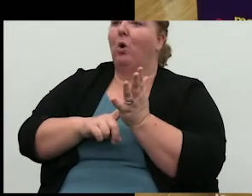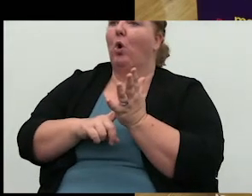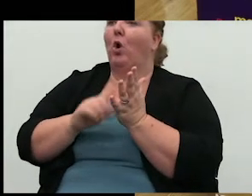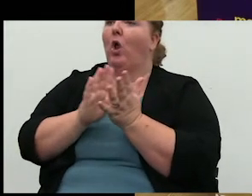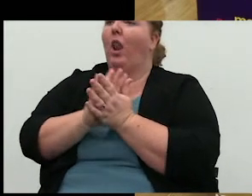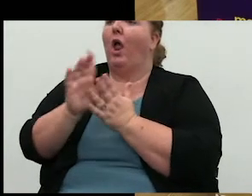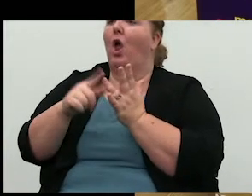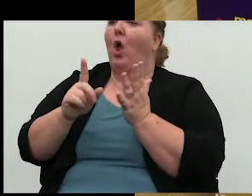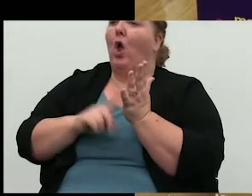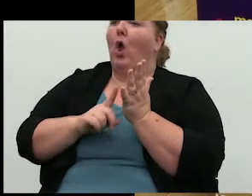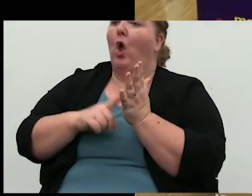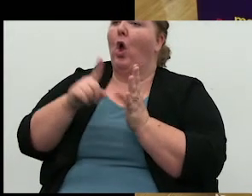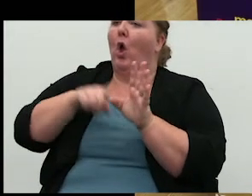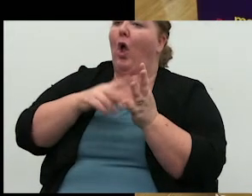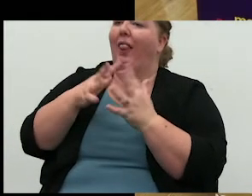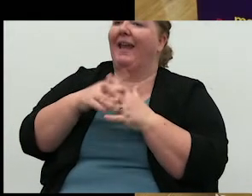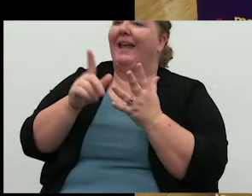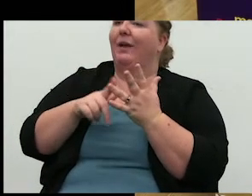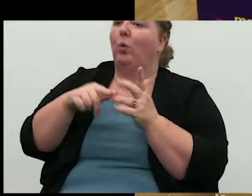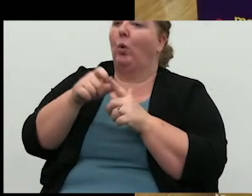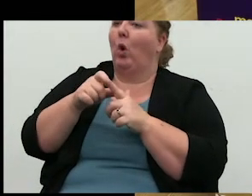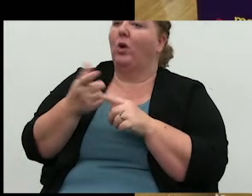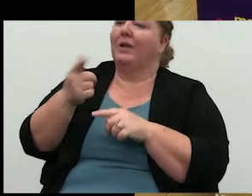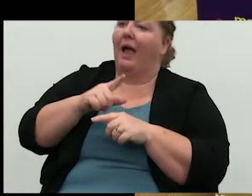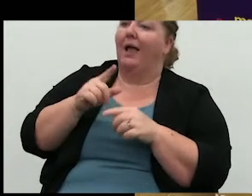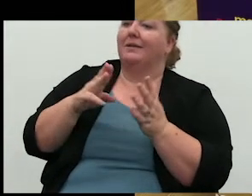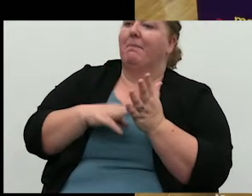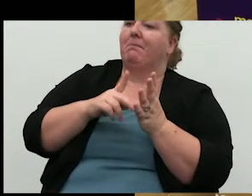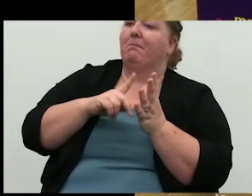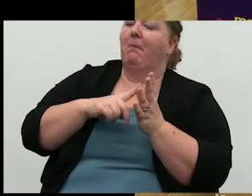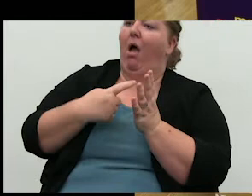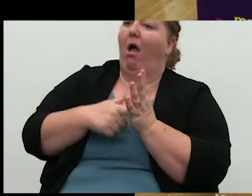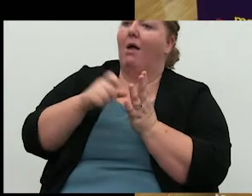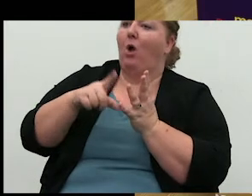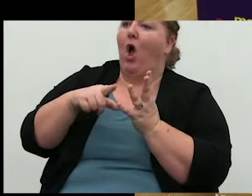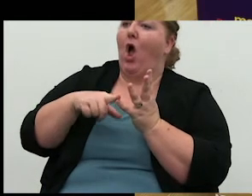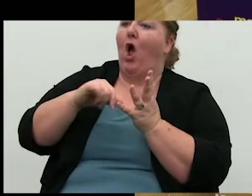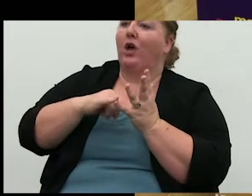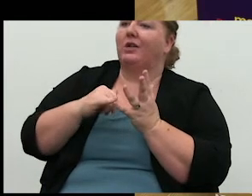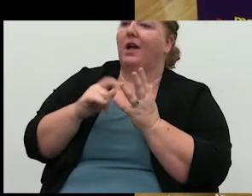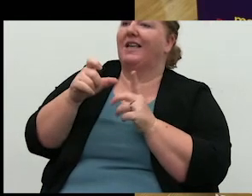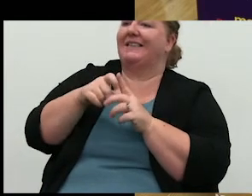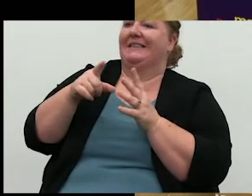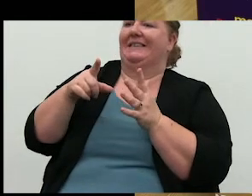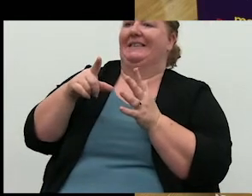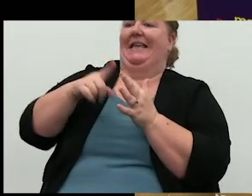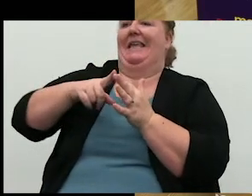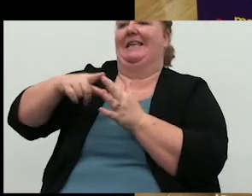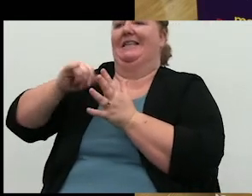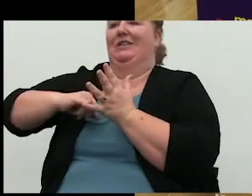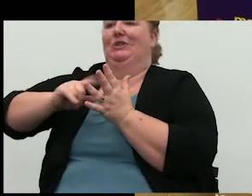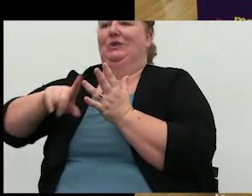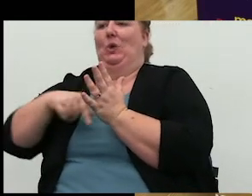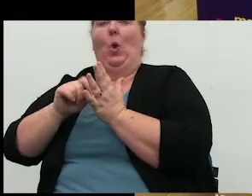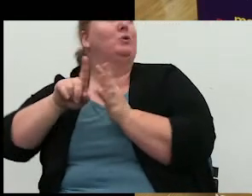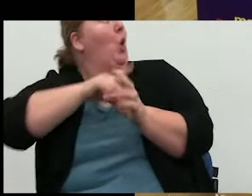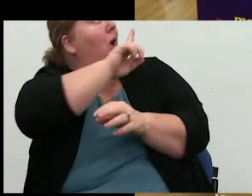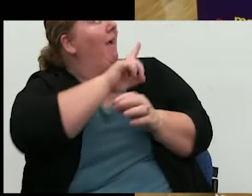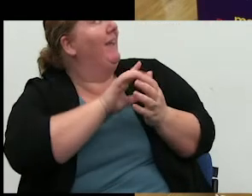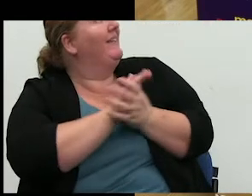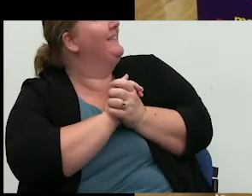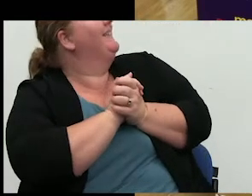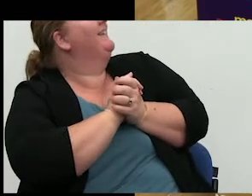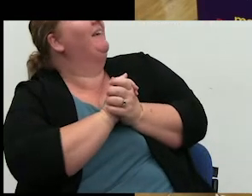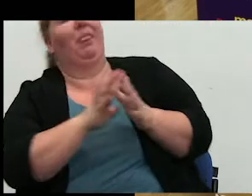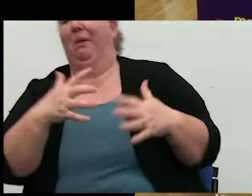de Soto. Surely every author's dream. If that's not suitable for a family audience,